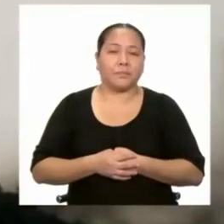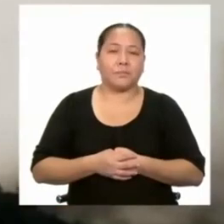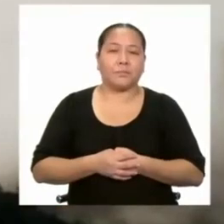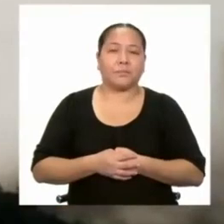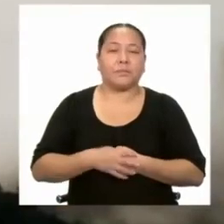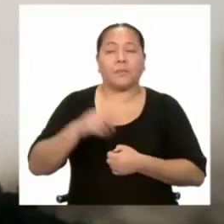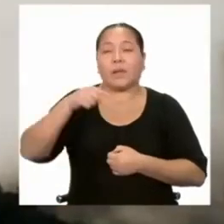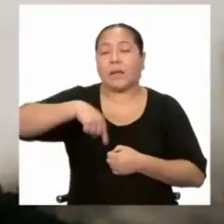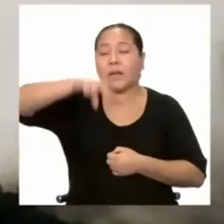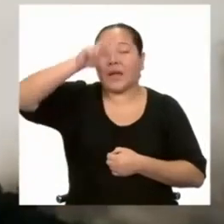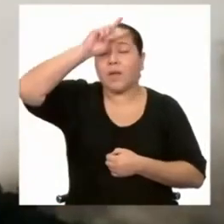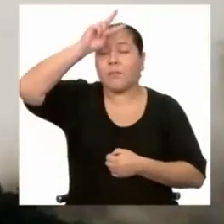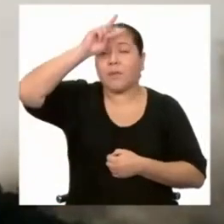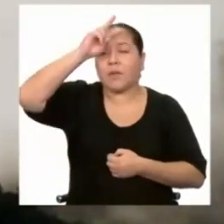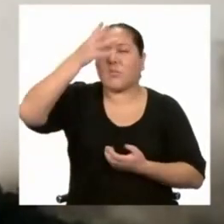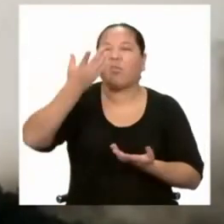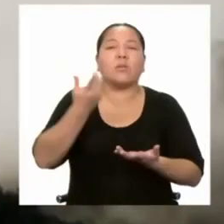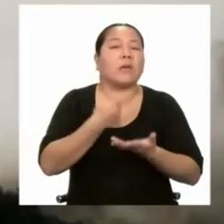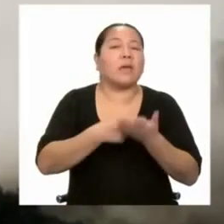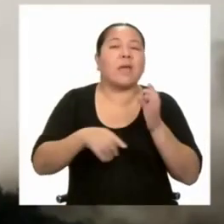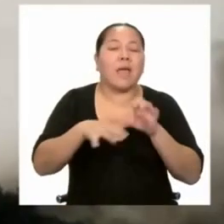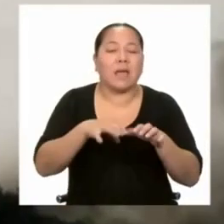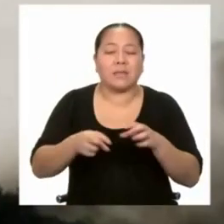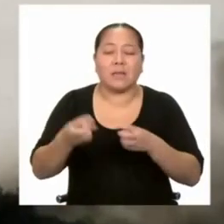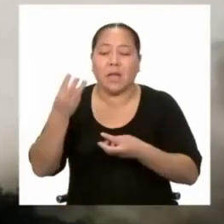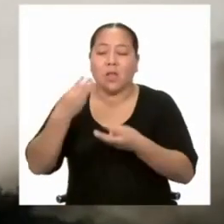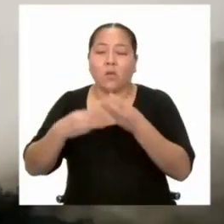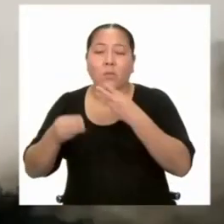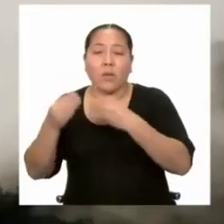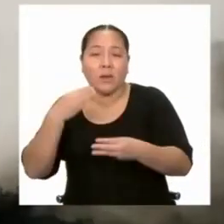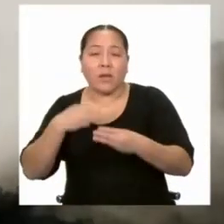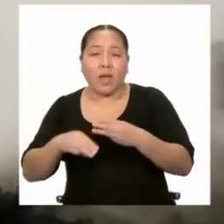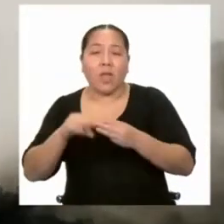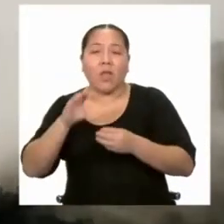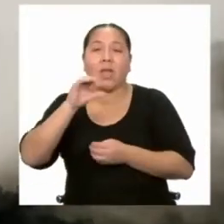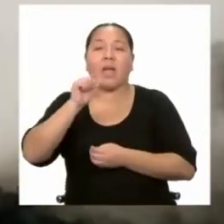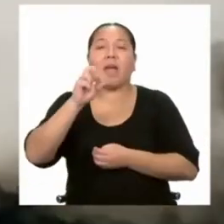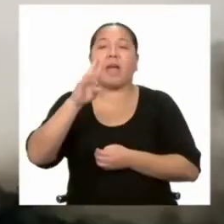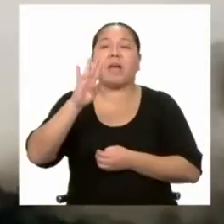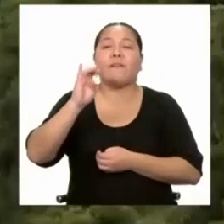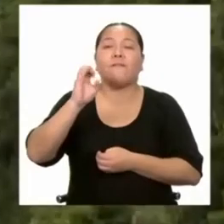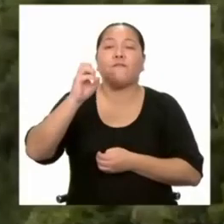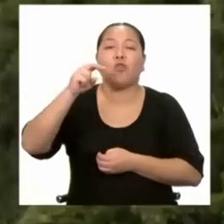El Perú está haciendo que los mercados de carbono funcionen.